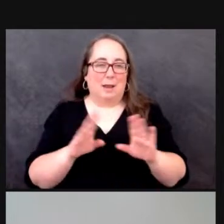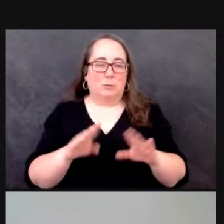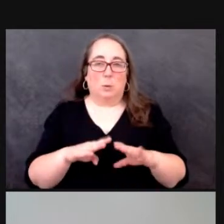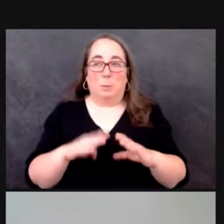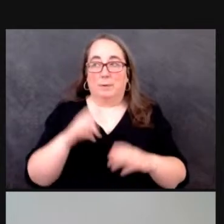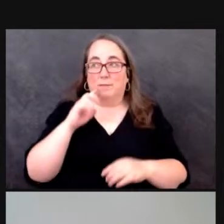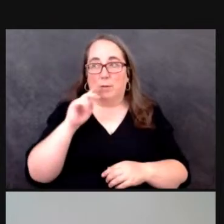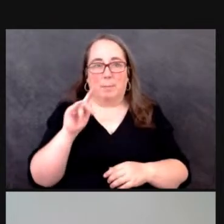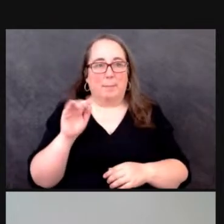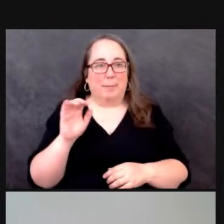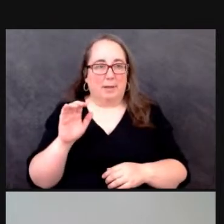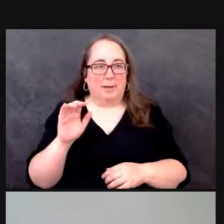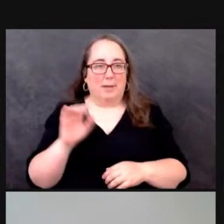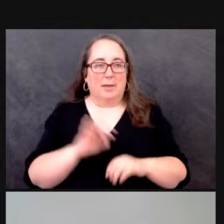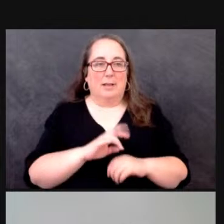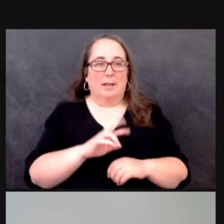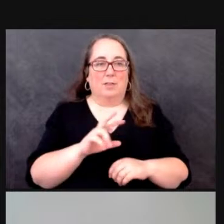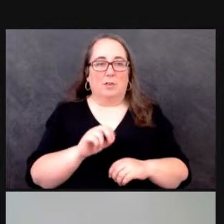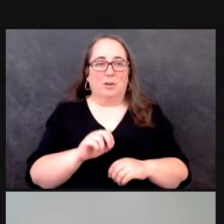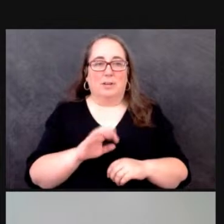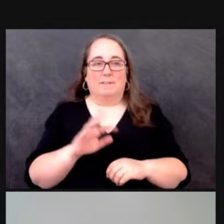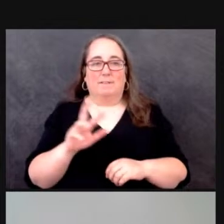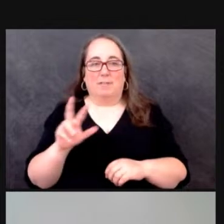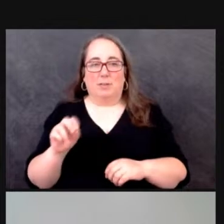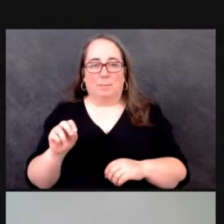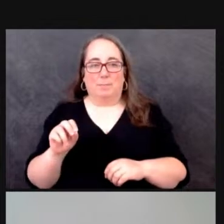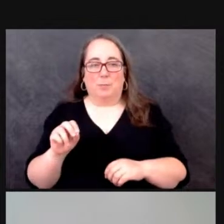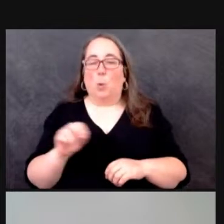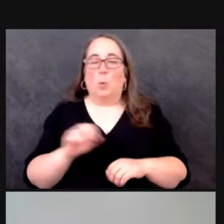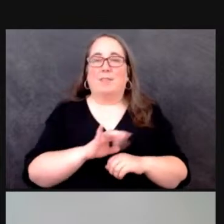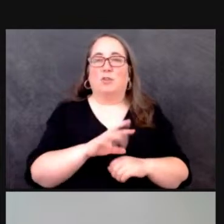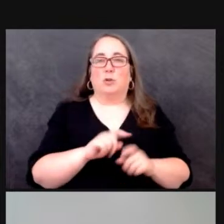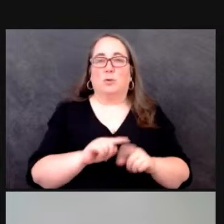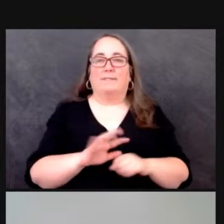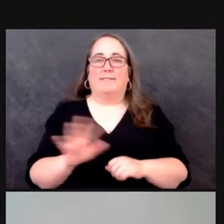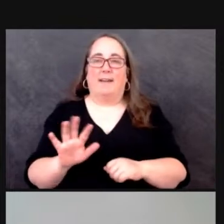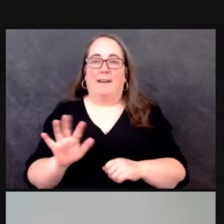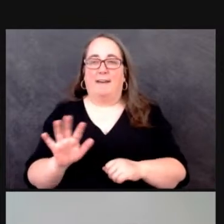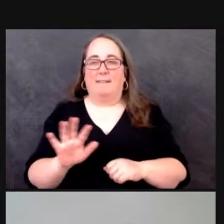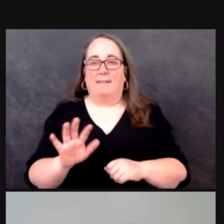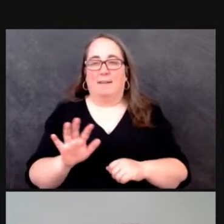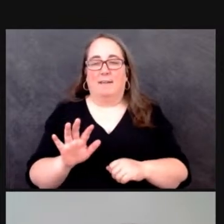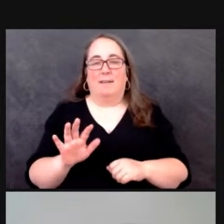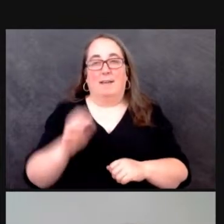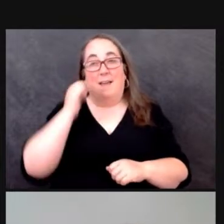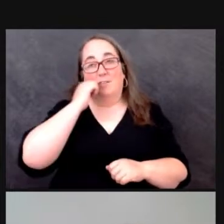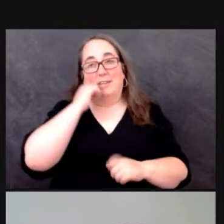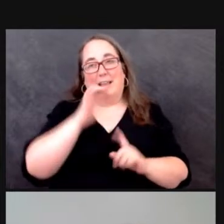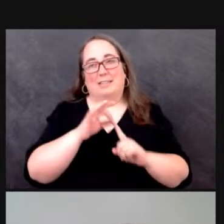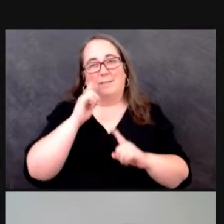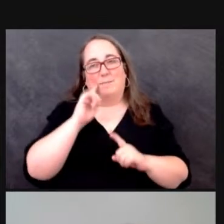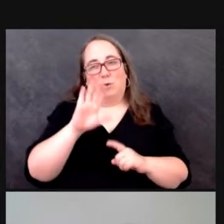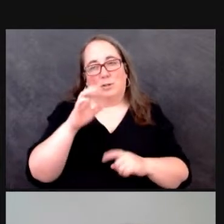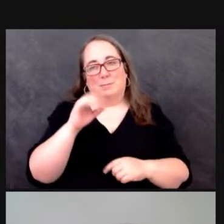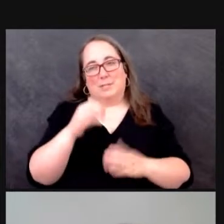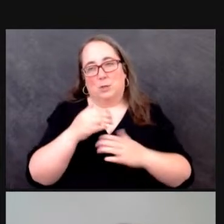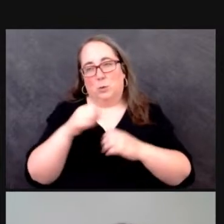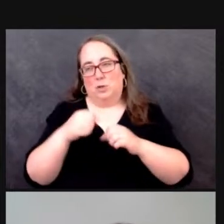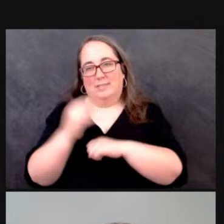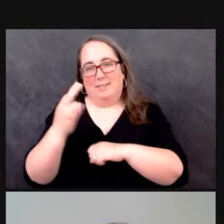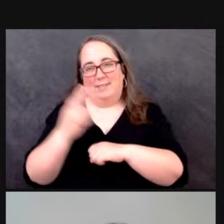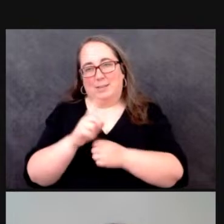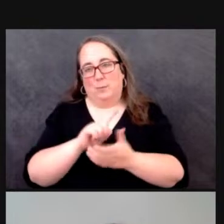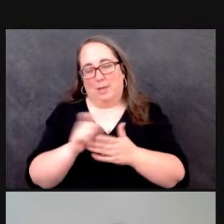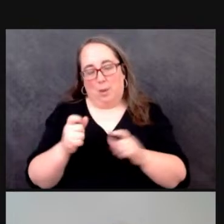the public 8:30 to 5 p.m. every day, except for Christmas and New Year's. So that's 7 days a week. You can go